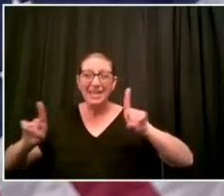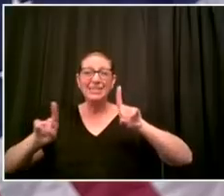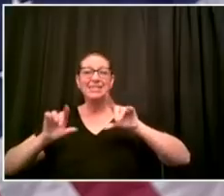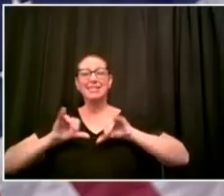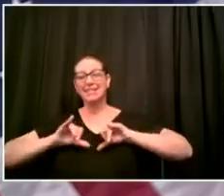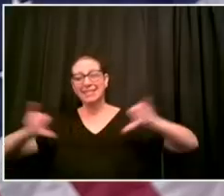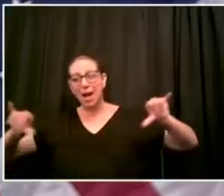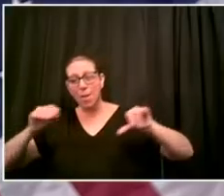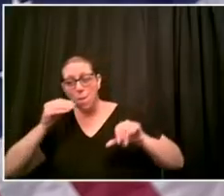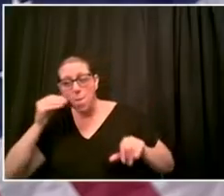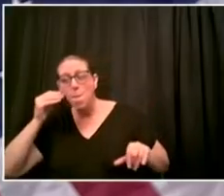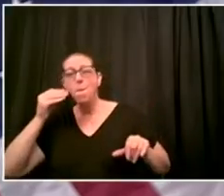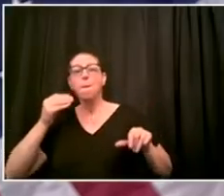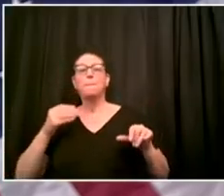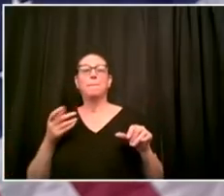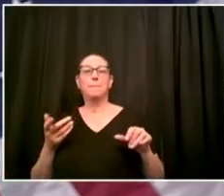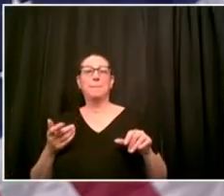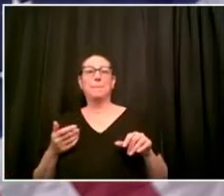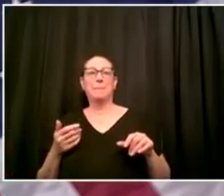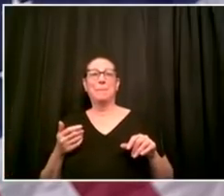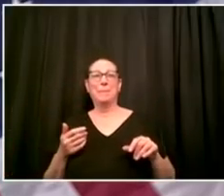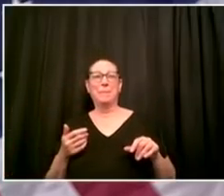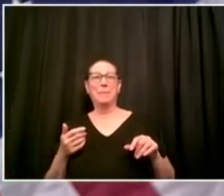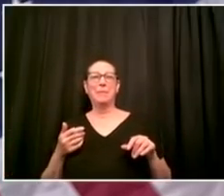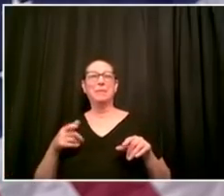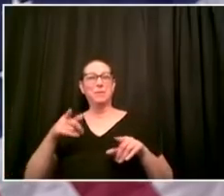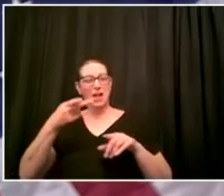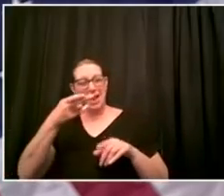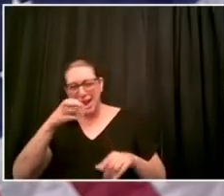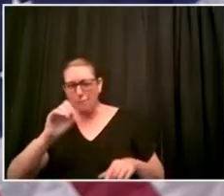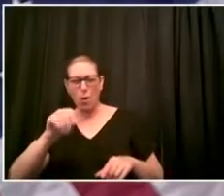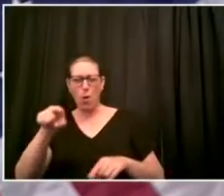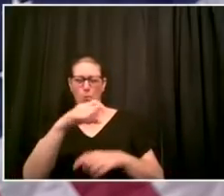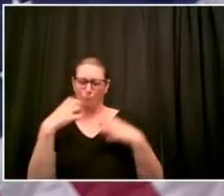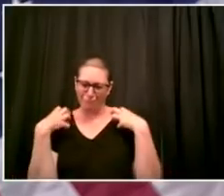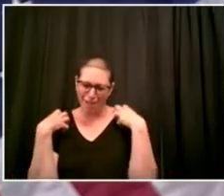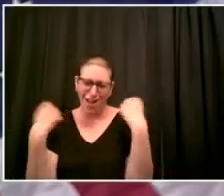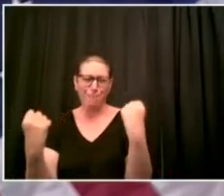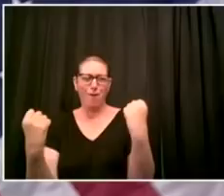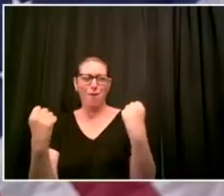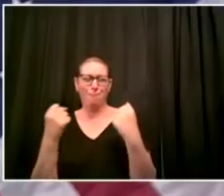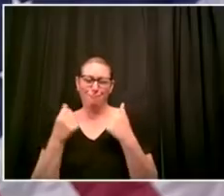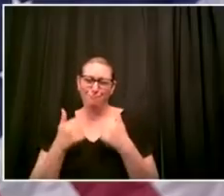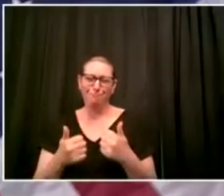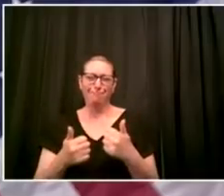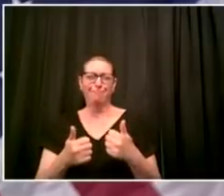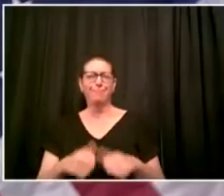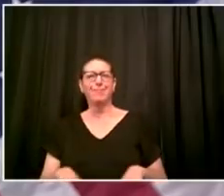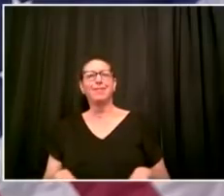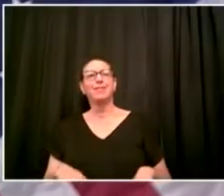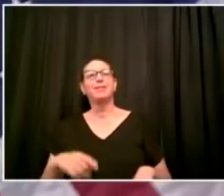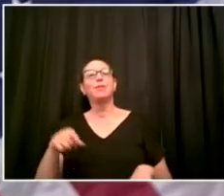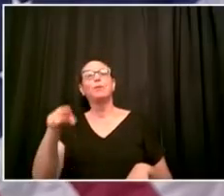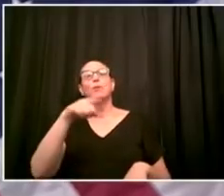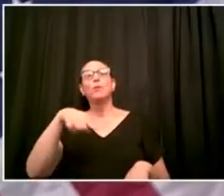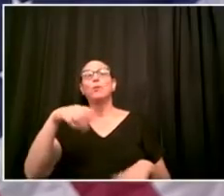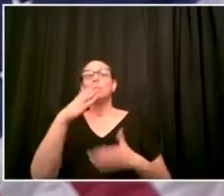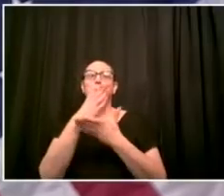time you help a neighbor, every time you give of yourself, you are part of making that change. So